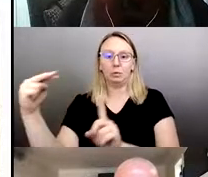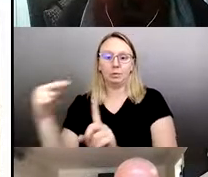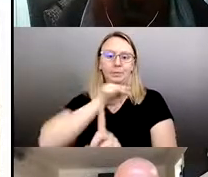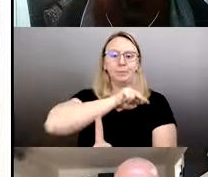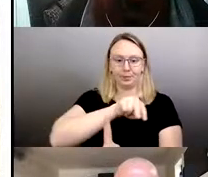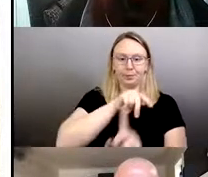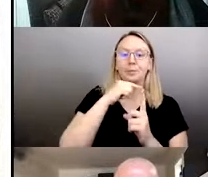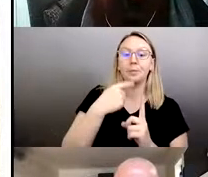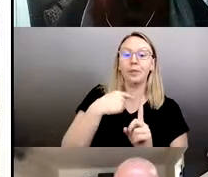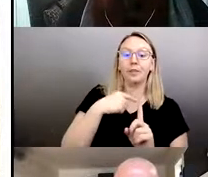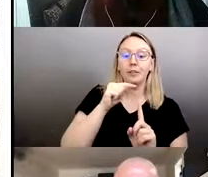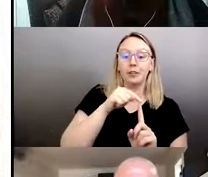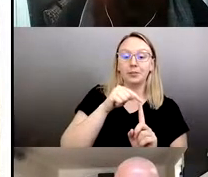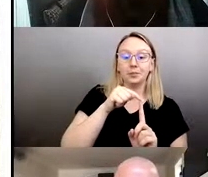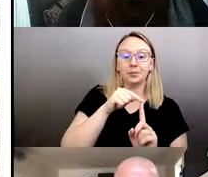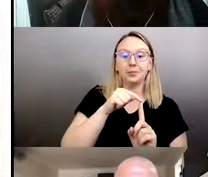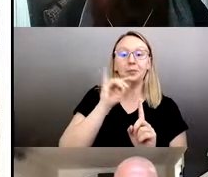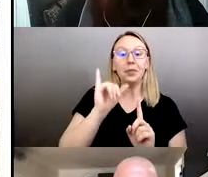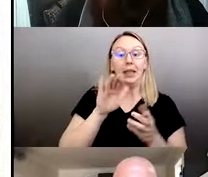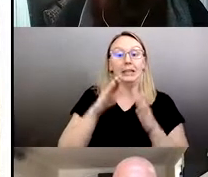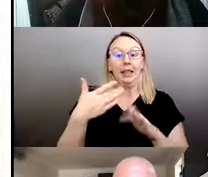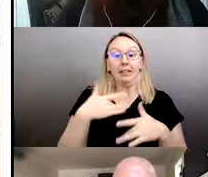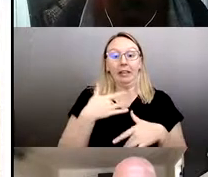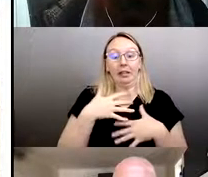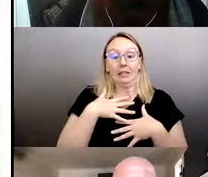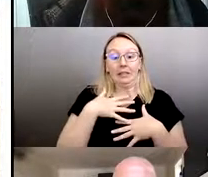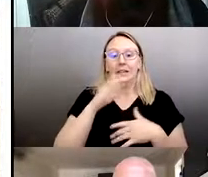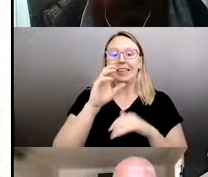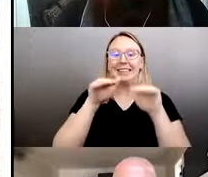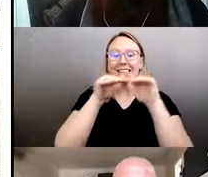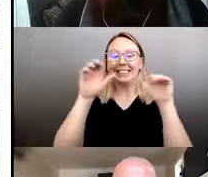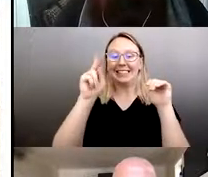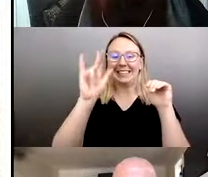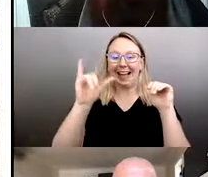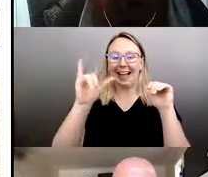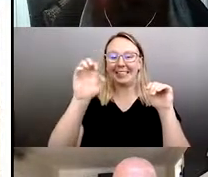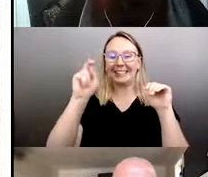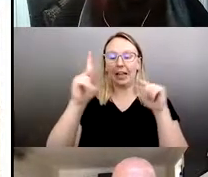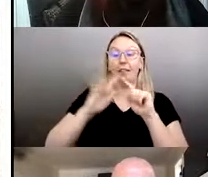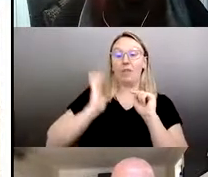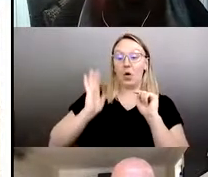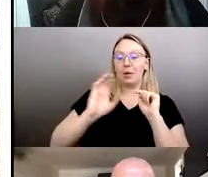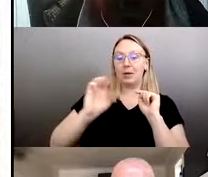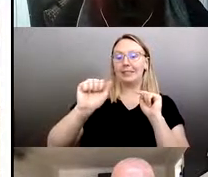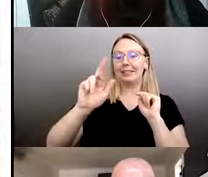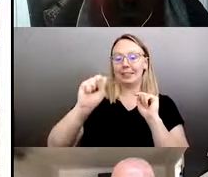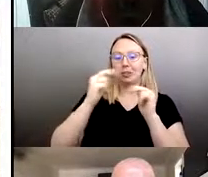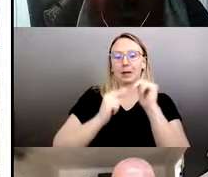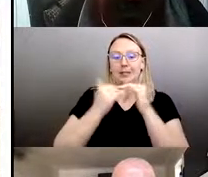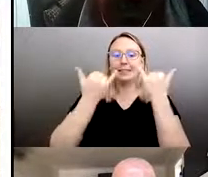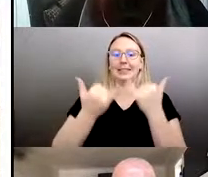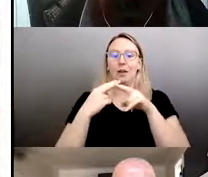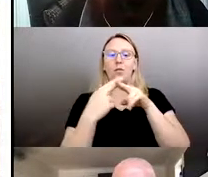slightly death-defying sky deck of the former old Sears building, now known as Willis Tower,